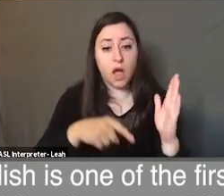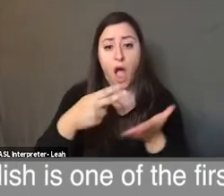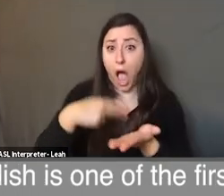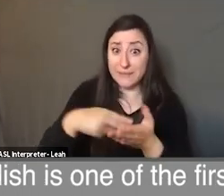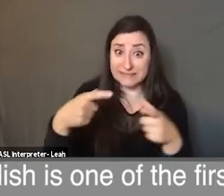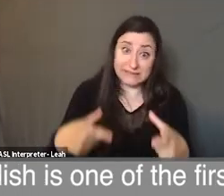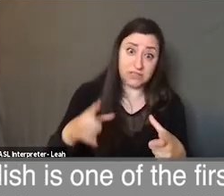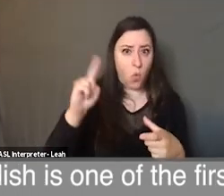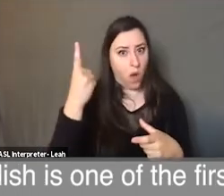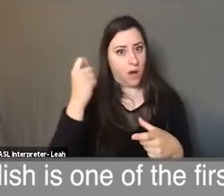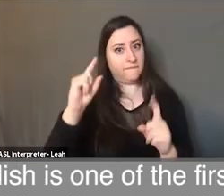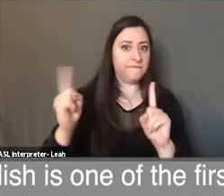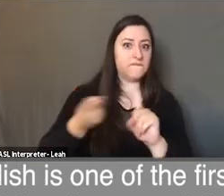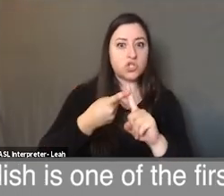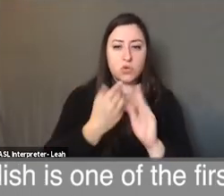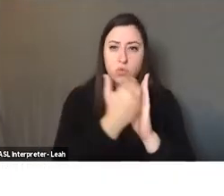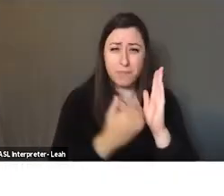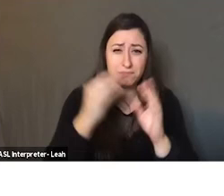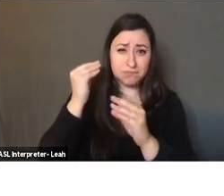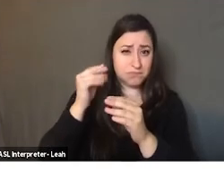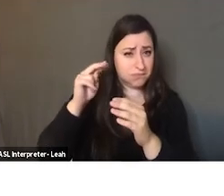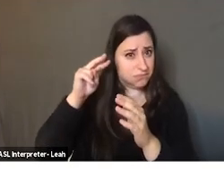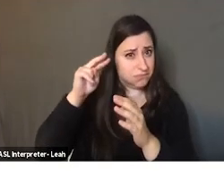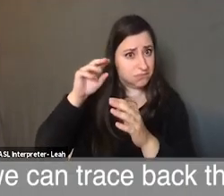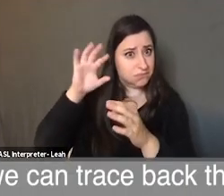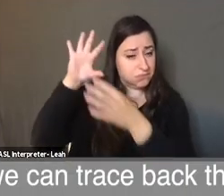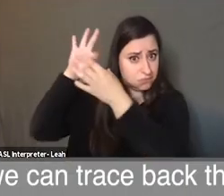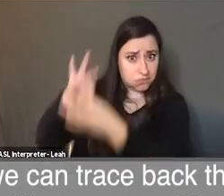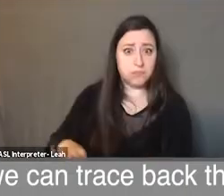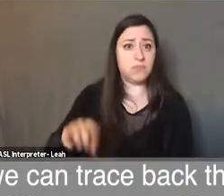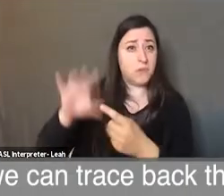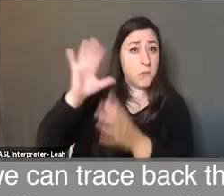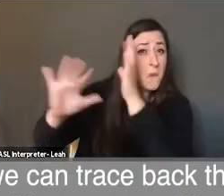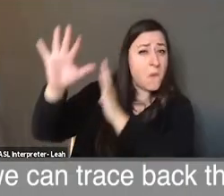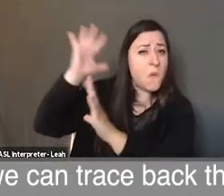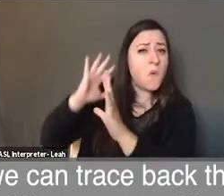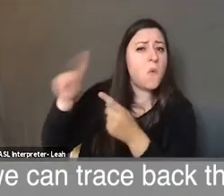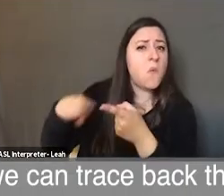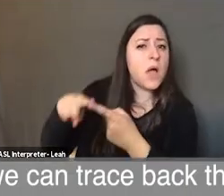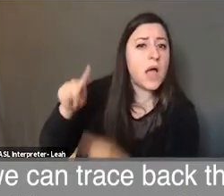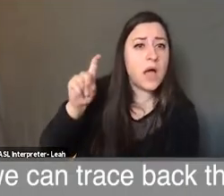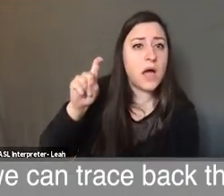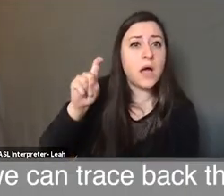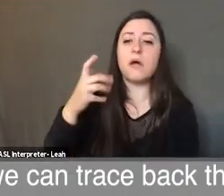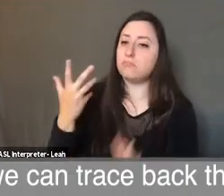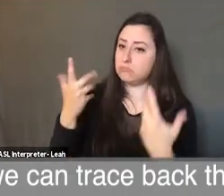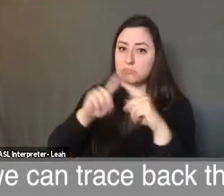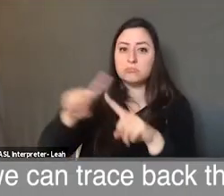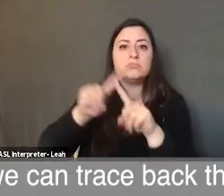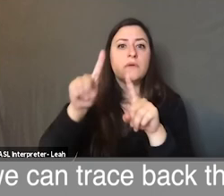one of the first recipes and that they trace it back to? Well, we can trace back the different recipes